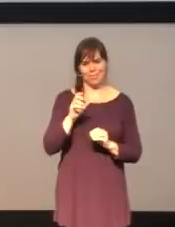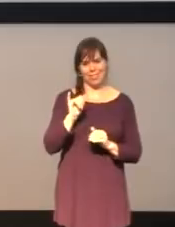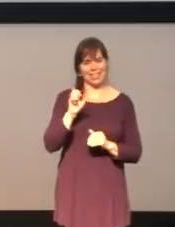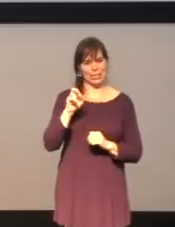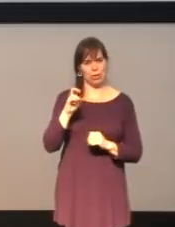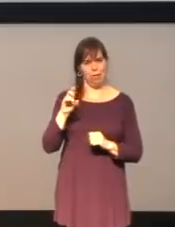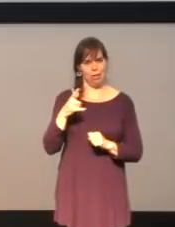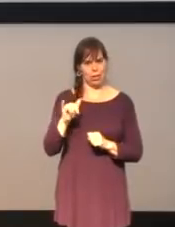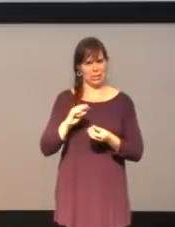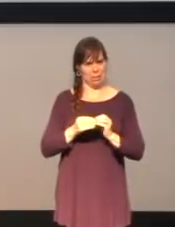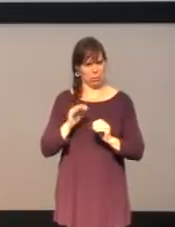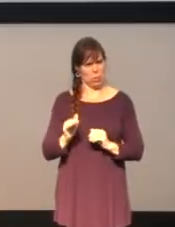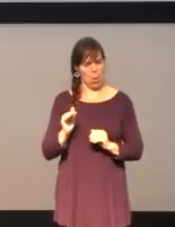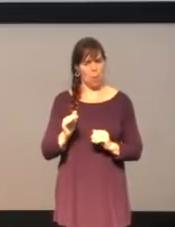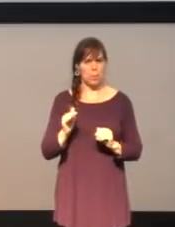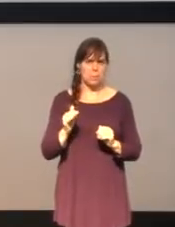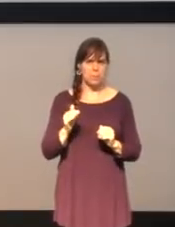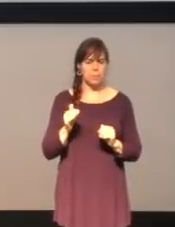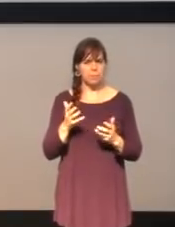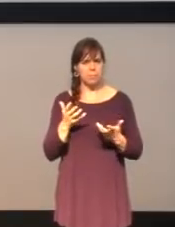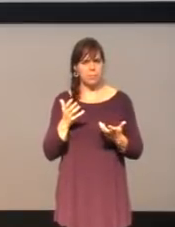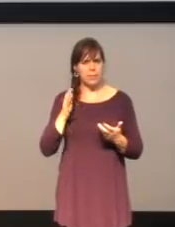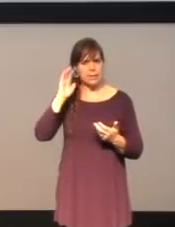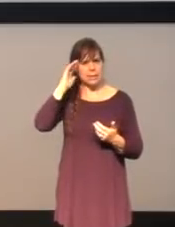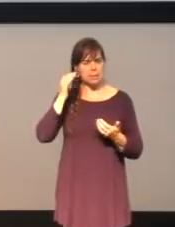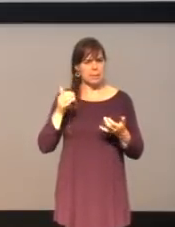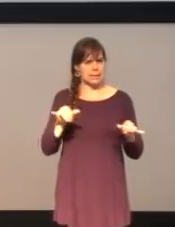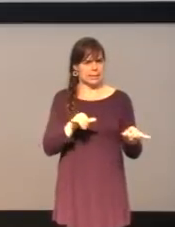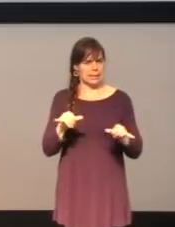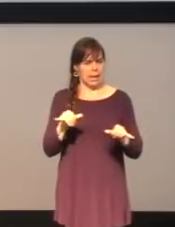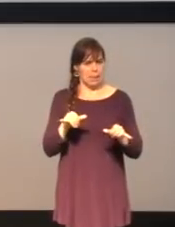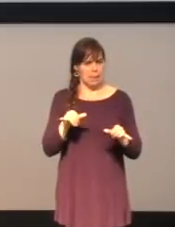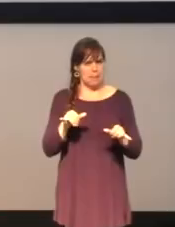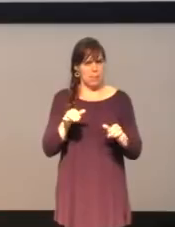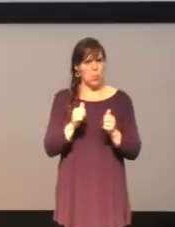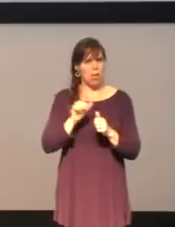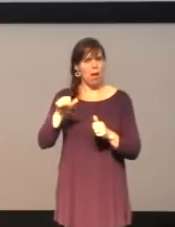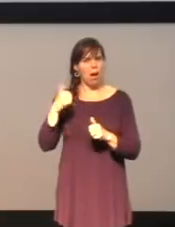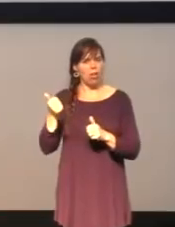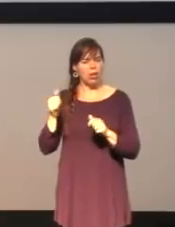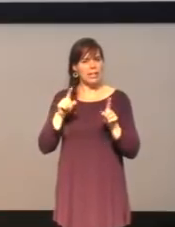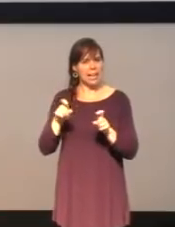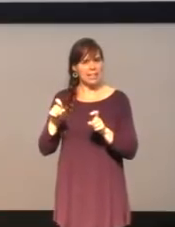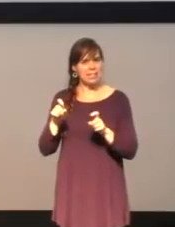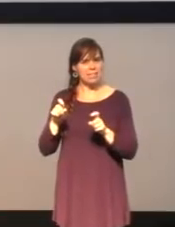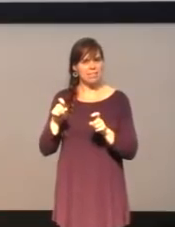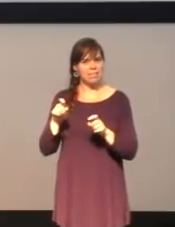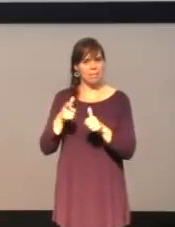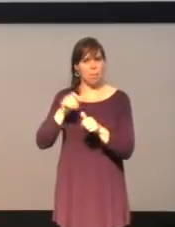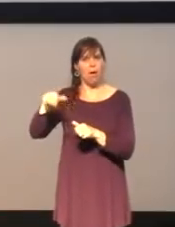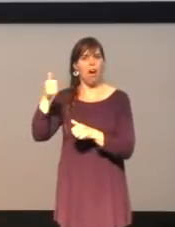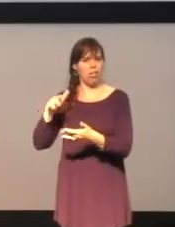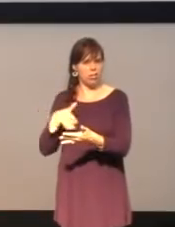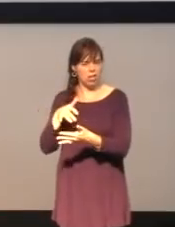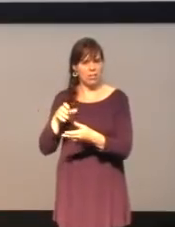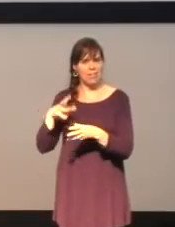serology, and it compares fairly similarly with other serologic tests that have been done in other studies